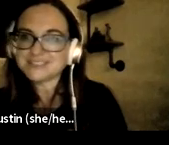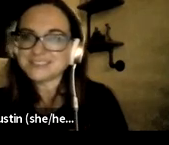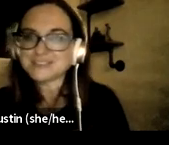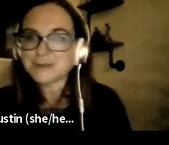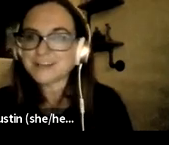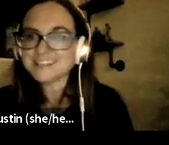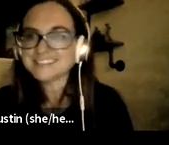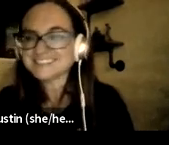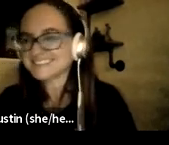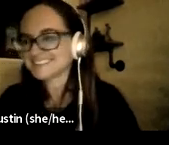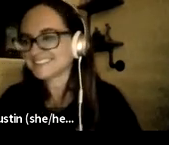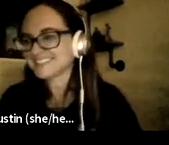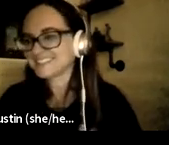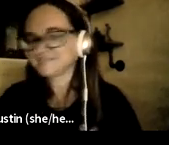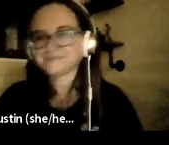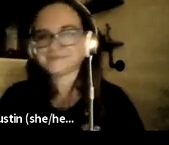of the series as well.